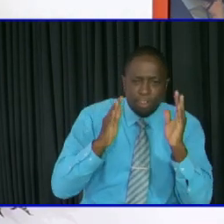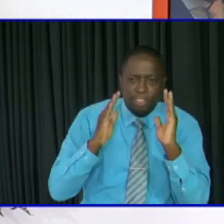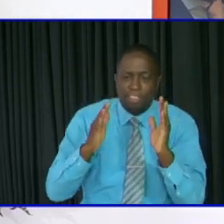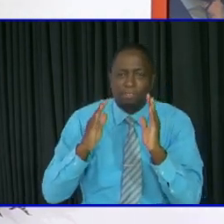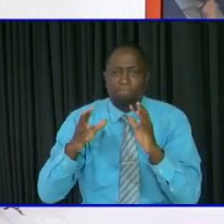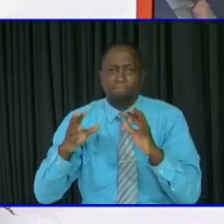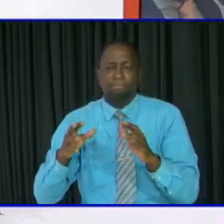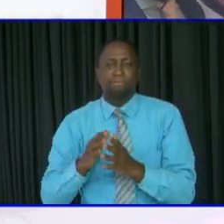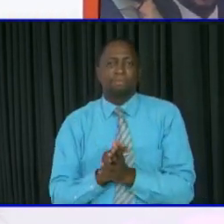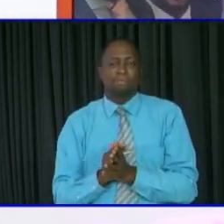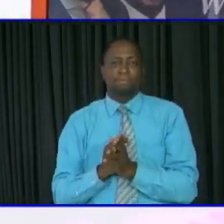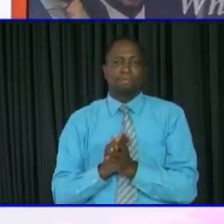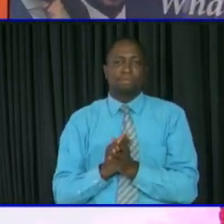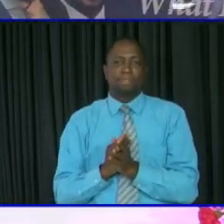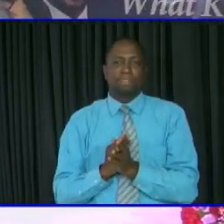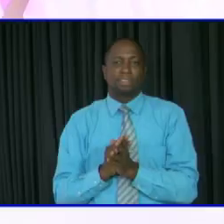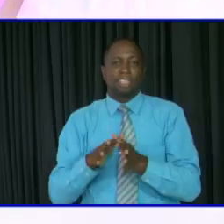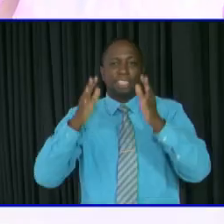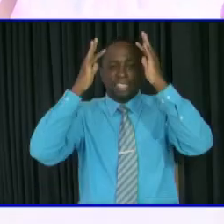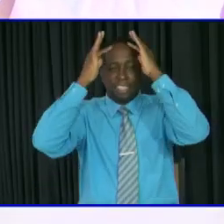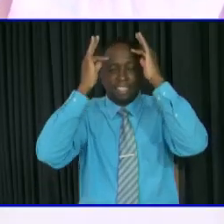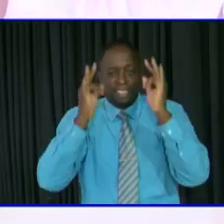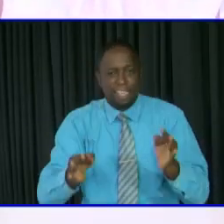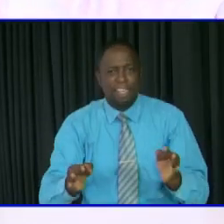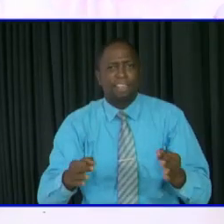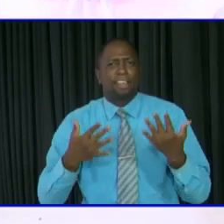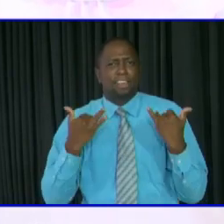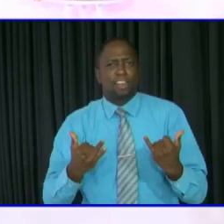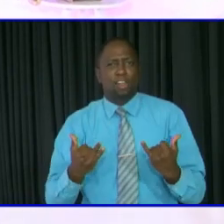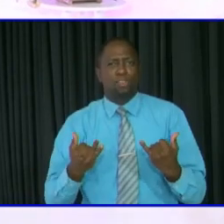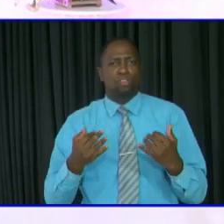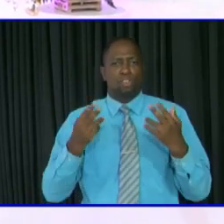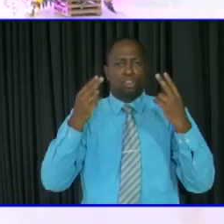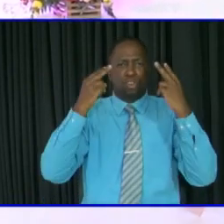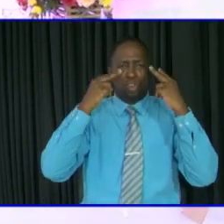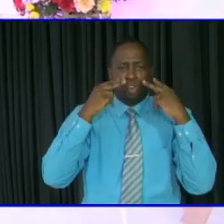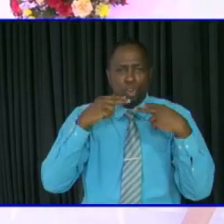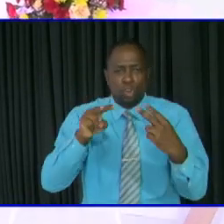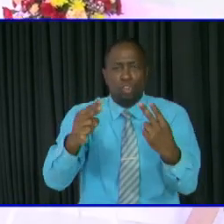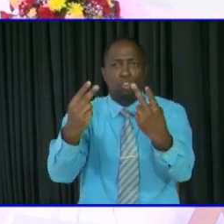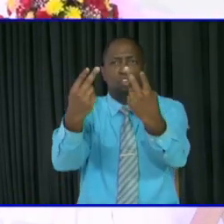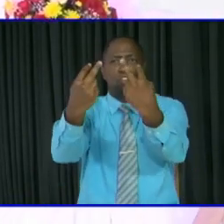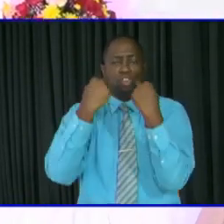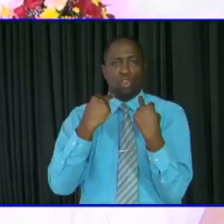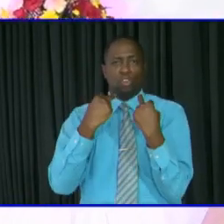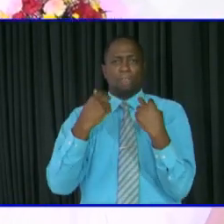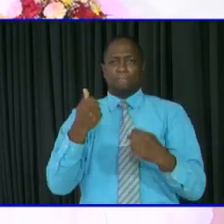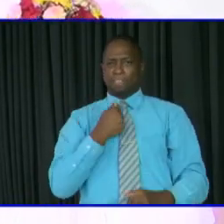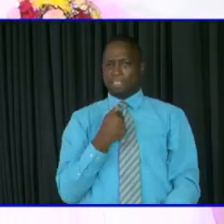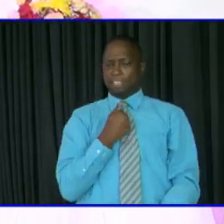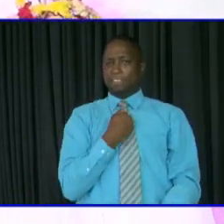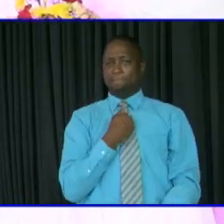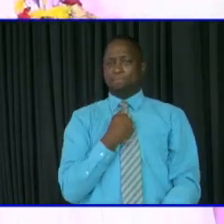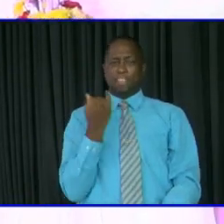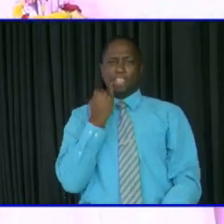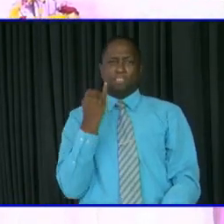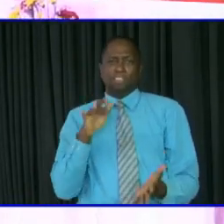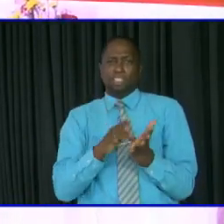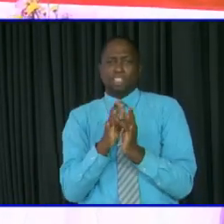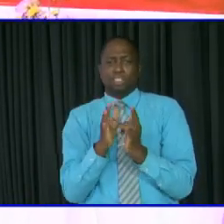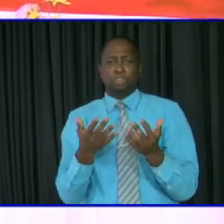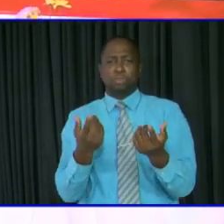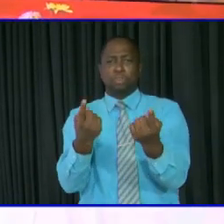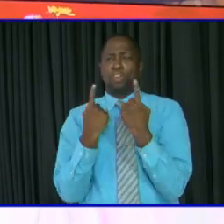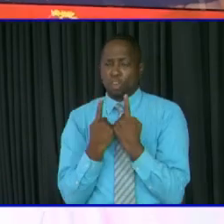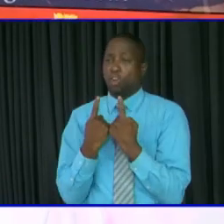position. Decide now to look at the person in the mirror. Are you ready? If Jesus were to come now,